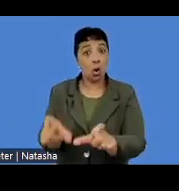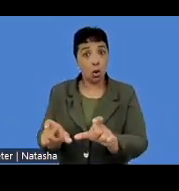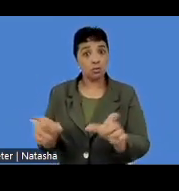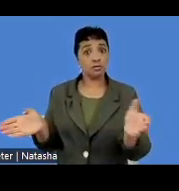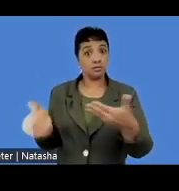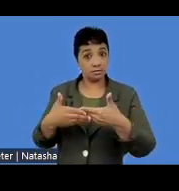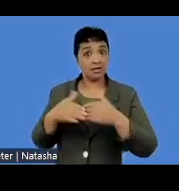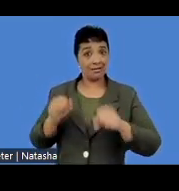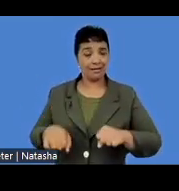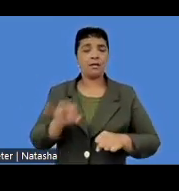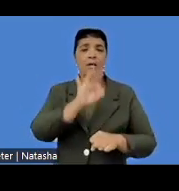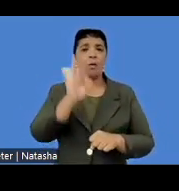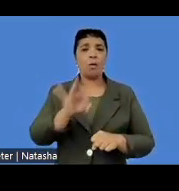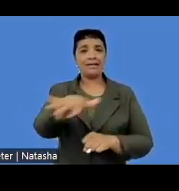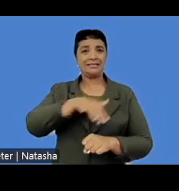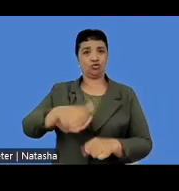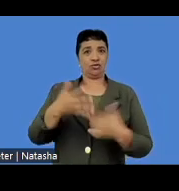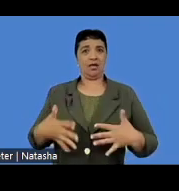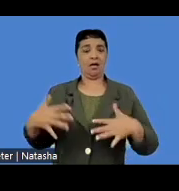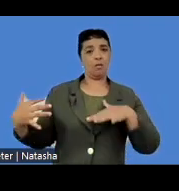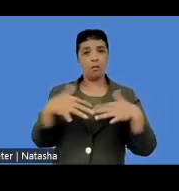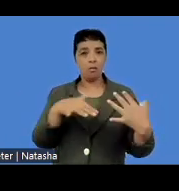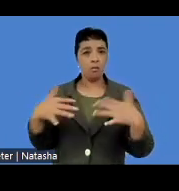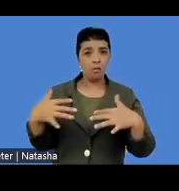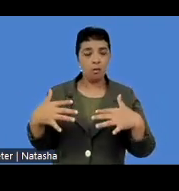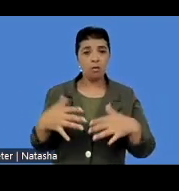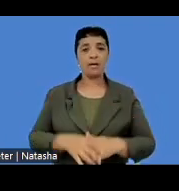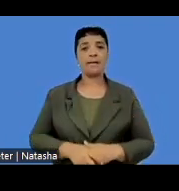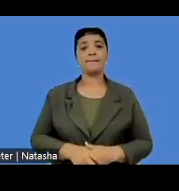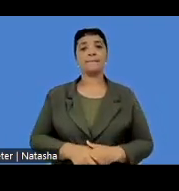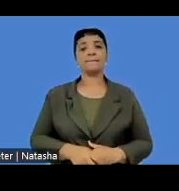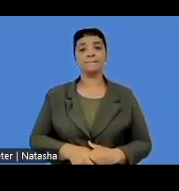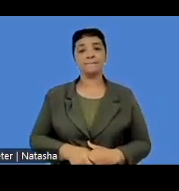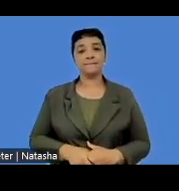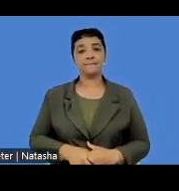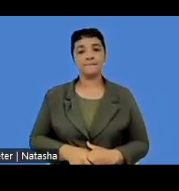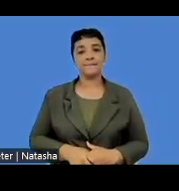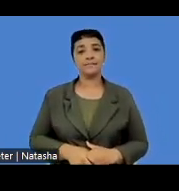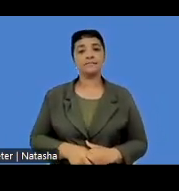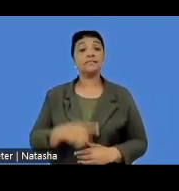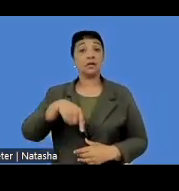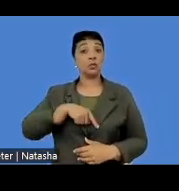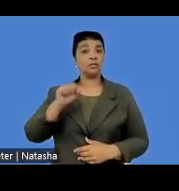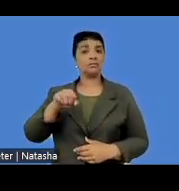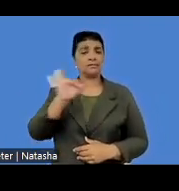poor situation, who will help us? These are the main questions. As for today,